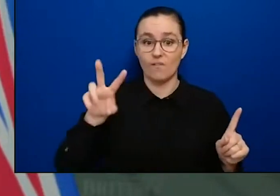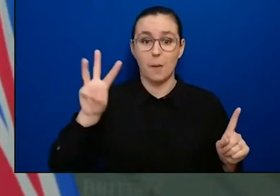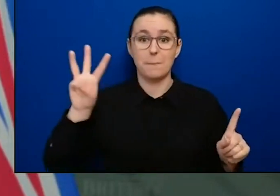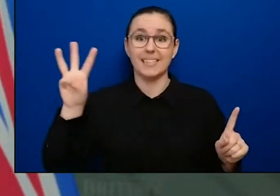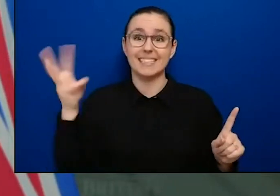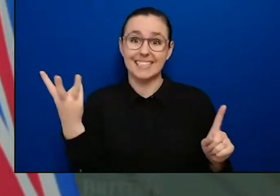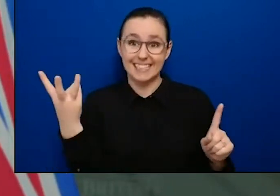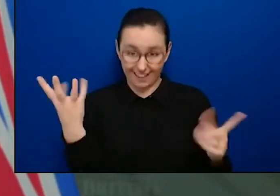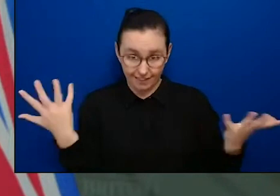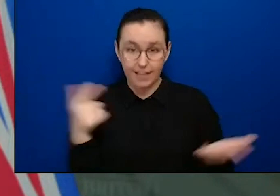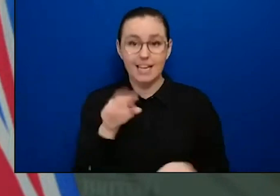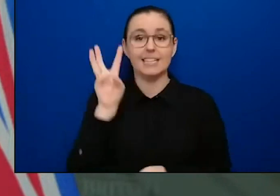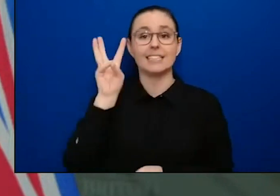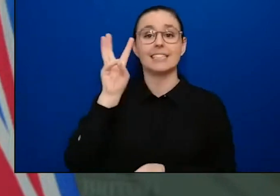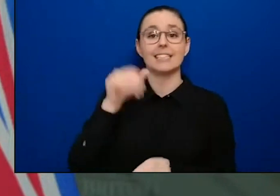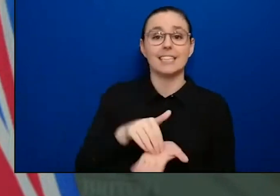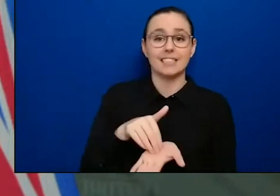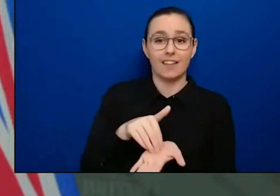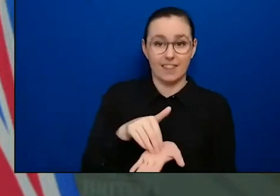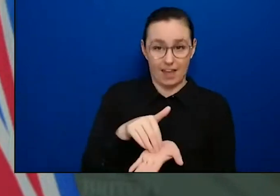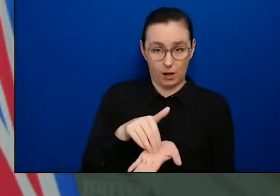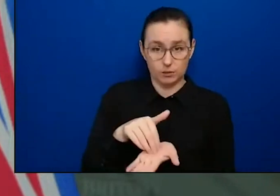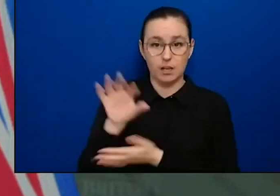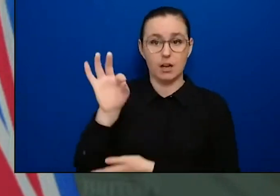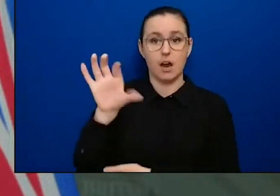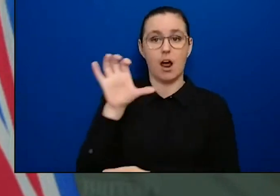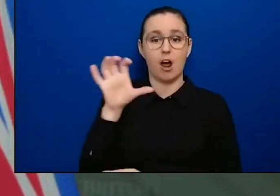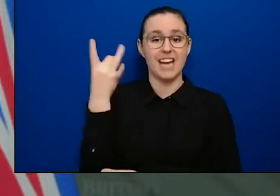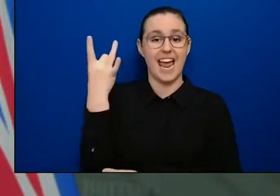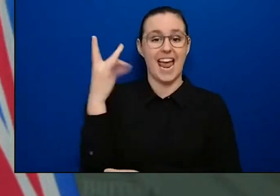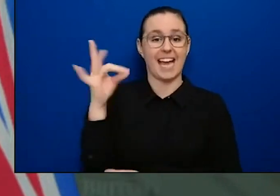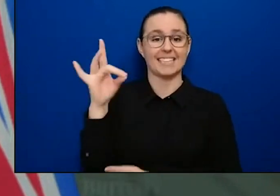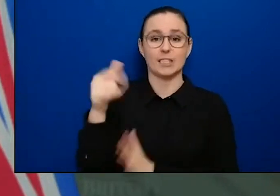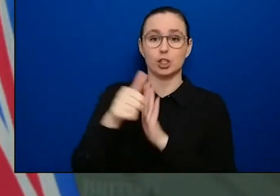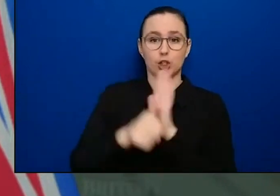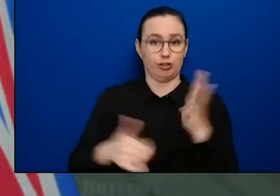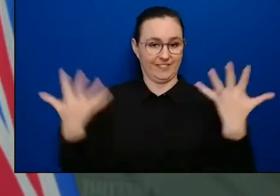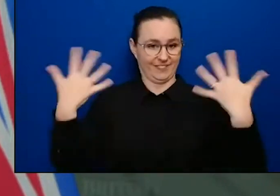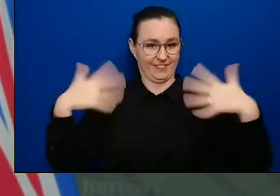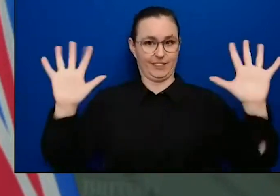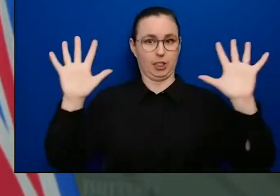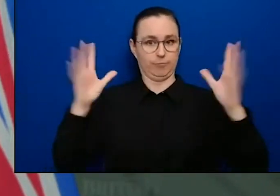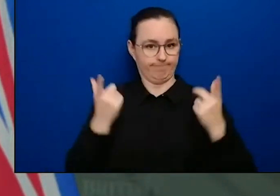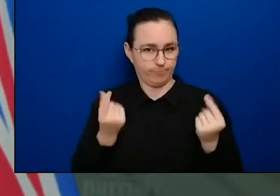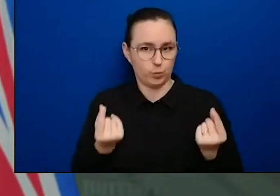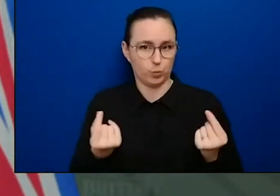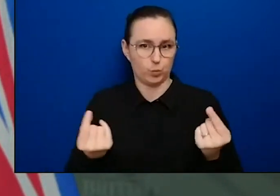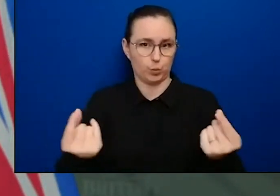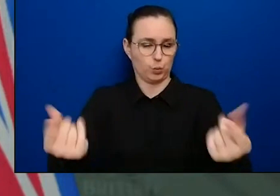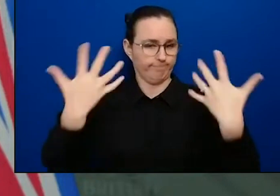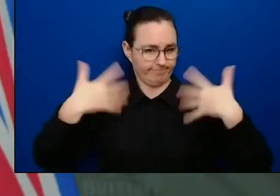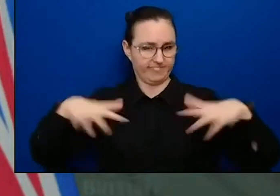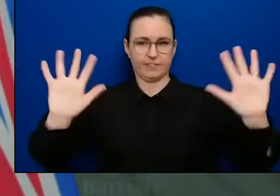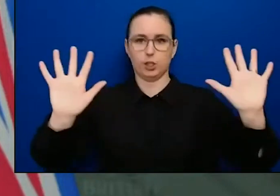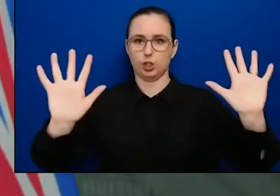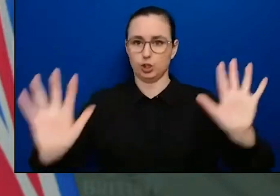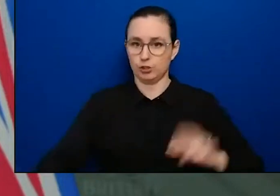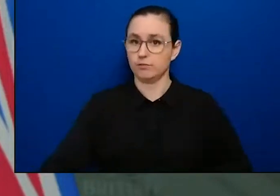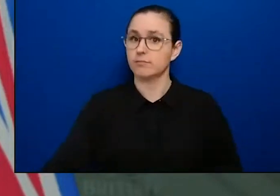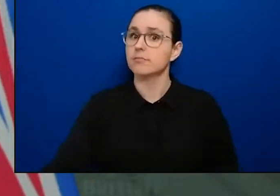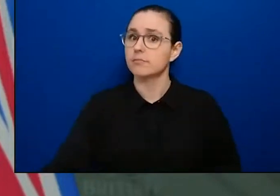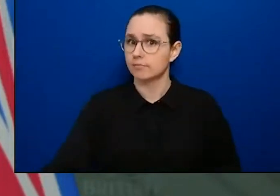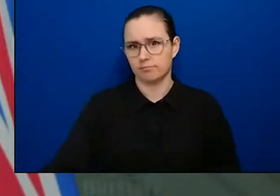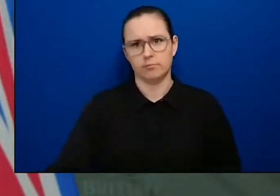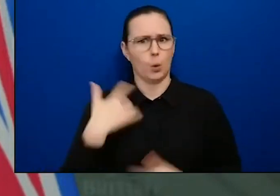6,918 surgeries were completed in BC. And obviously, all of this brings great relief to those needing surgery and to their